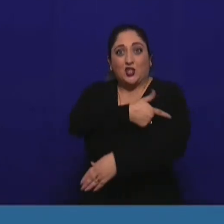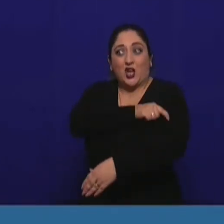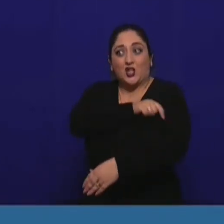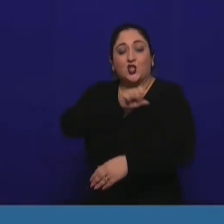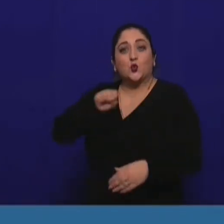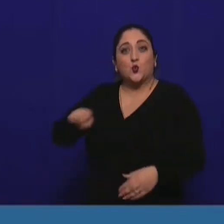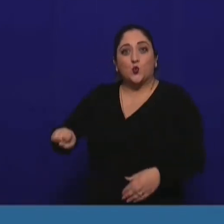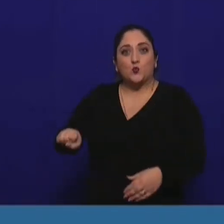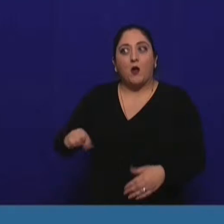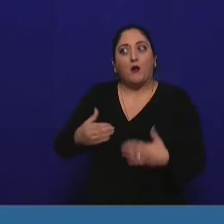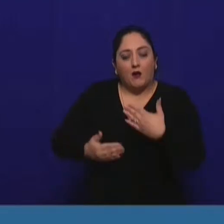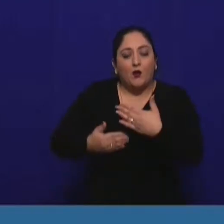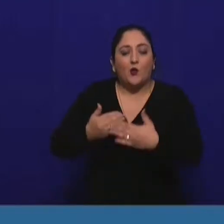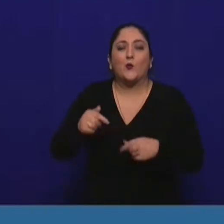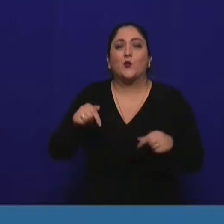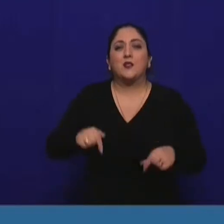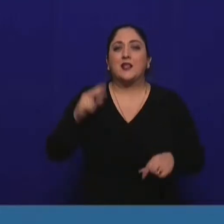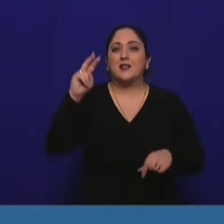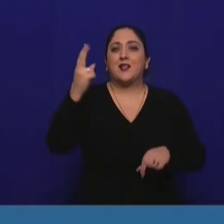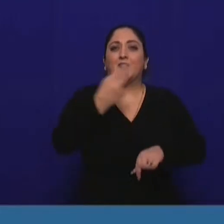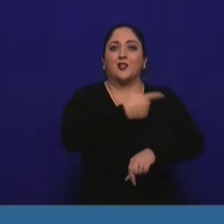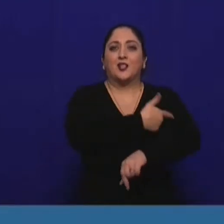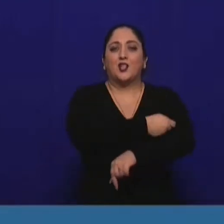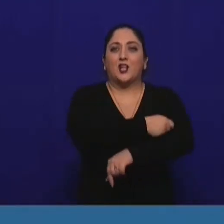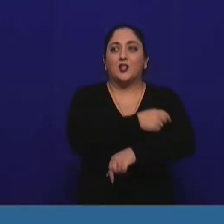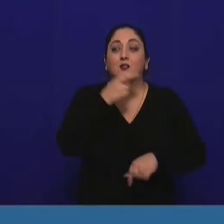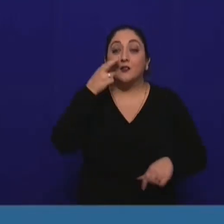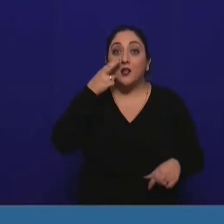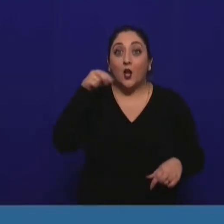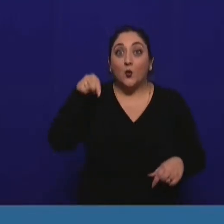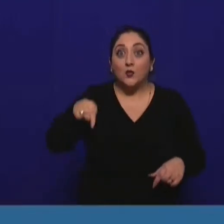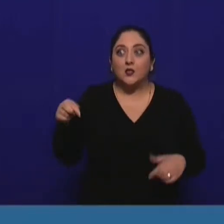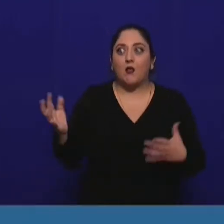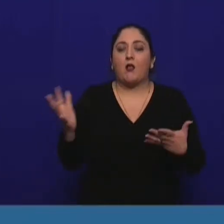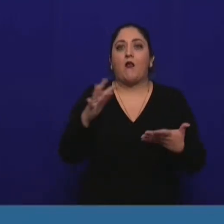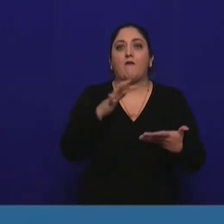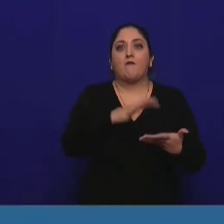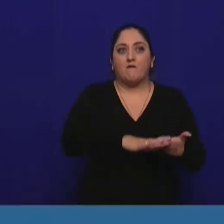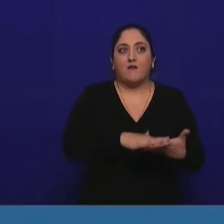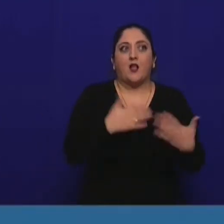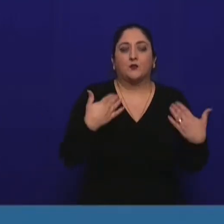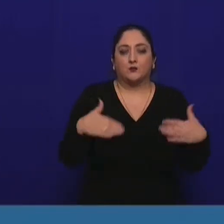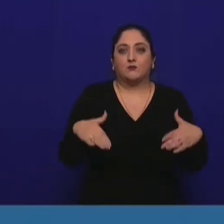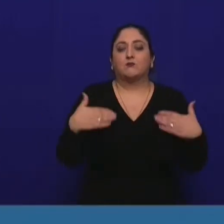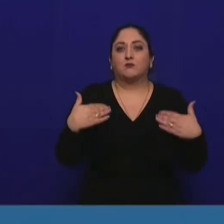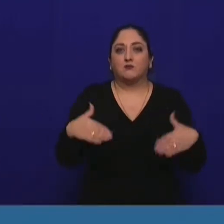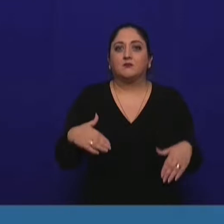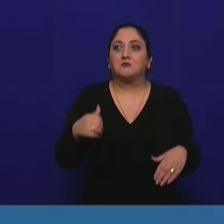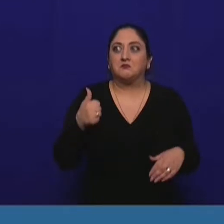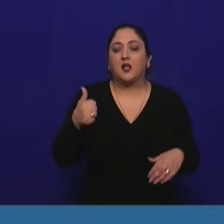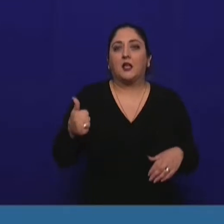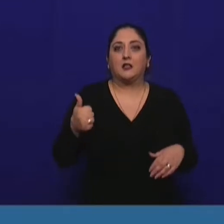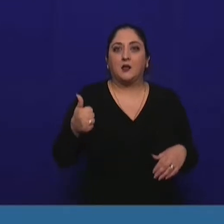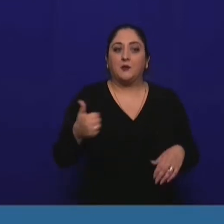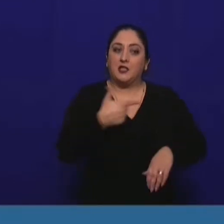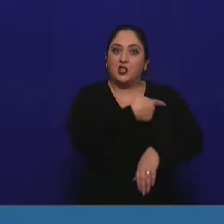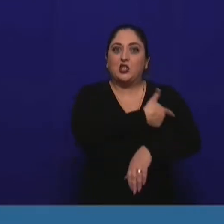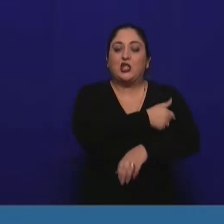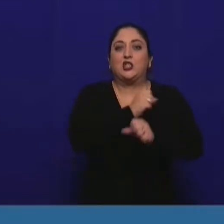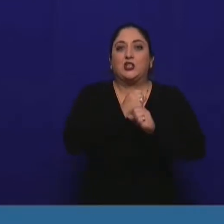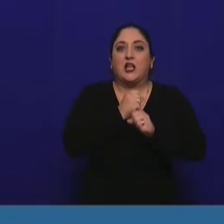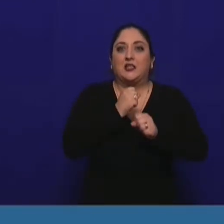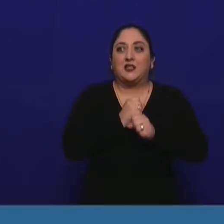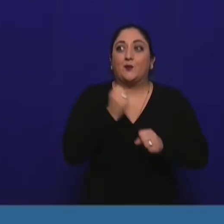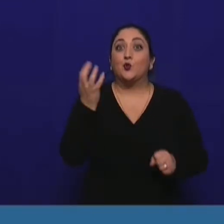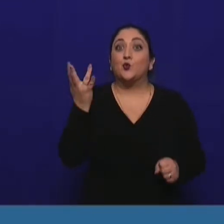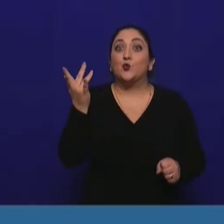jitlaqmu u anke qegħdin jieħdu second dose, però diġà qegħdin naraw l-impatt hemmhekk f'dawn id-djar tal-anzjani bħalma qegħdin taraw in-numru ta'